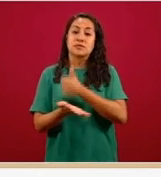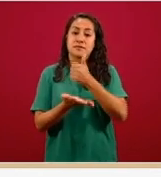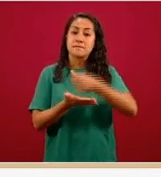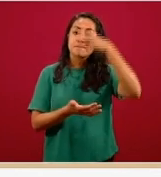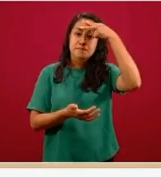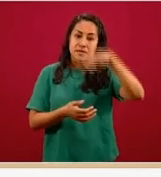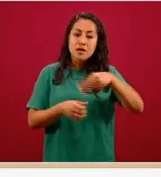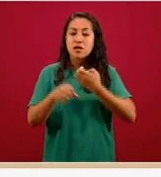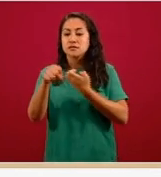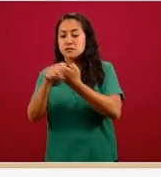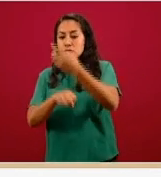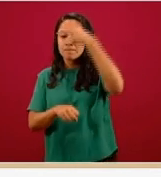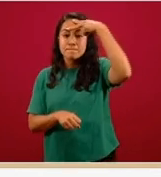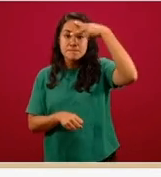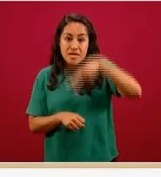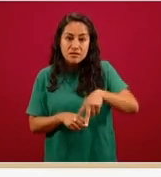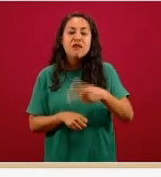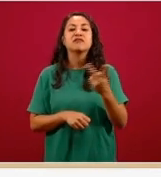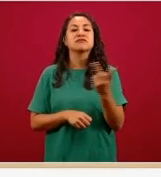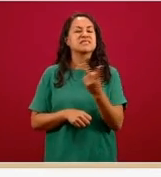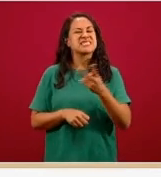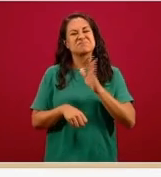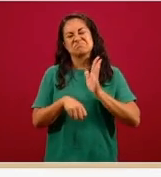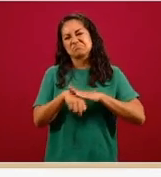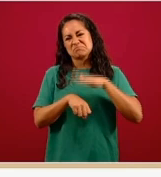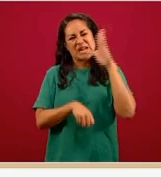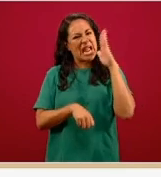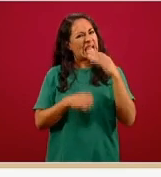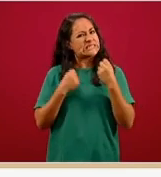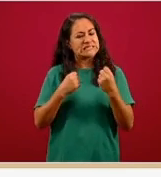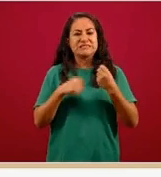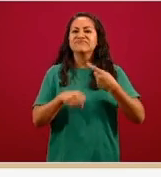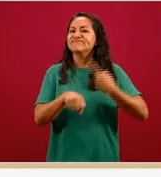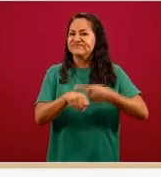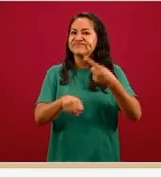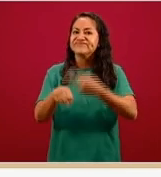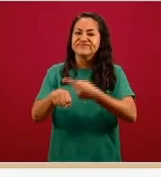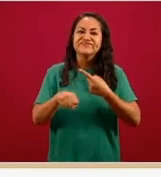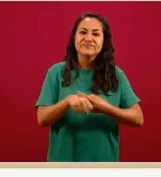and we can observe the total number of cases per state at this chart.